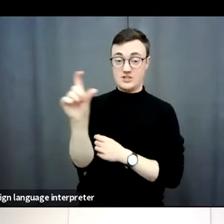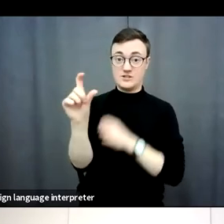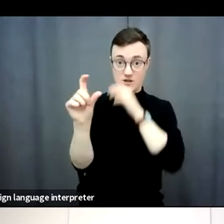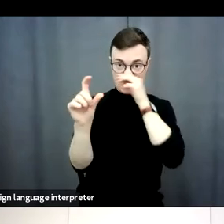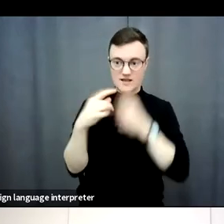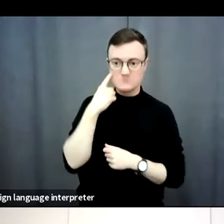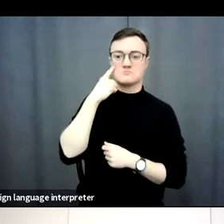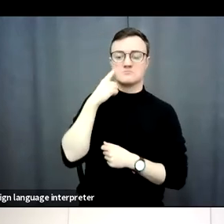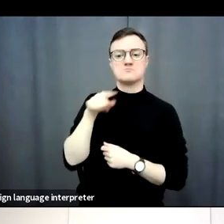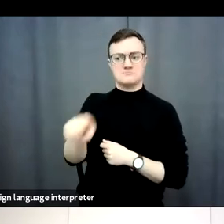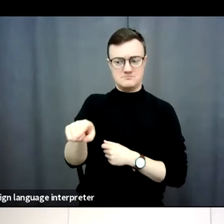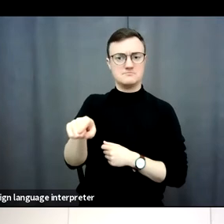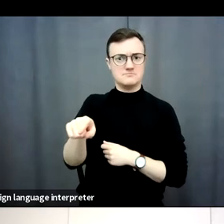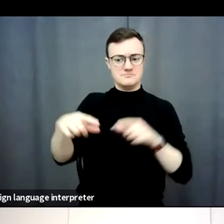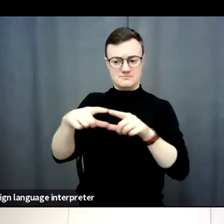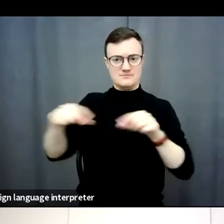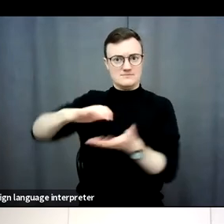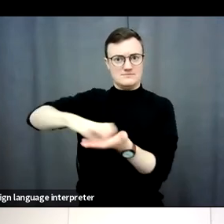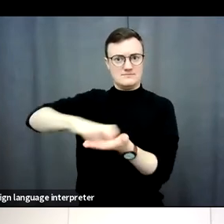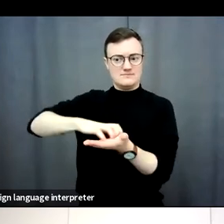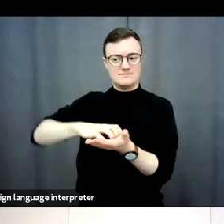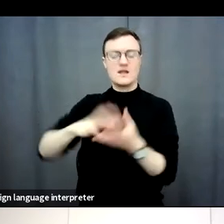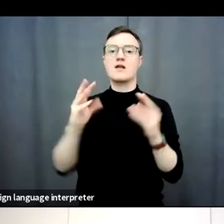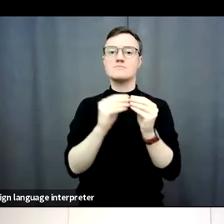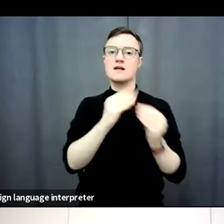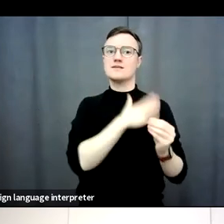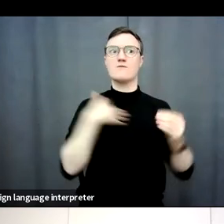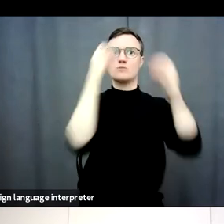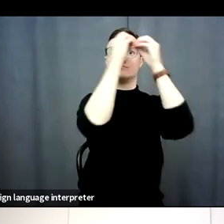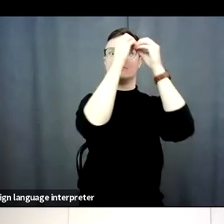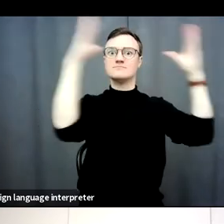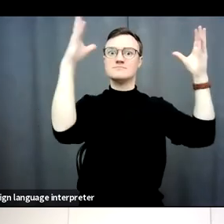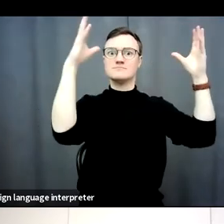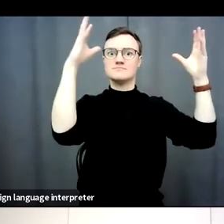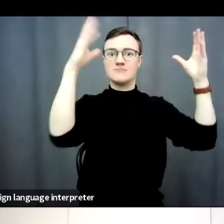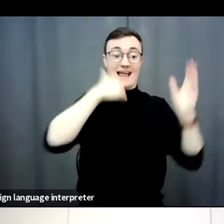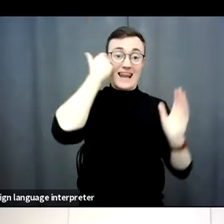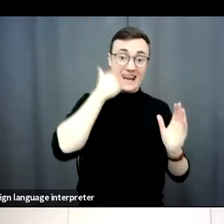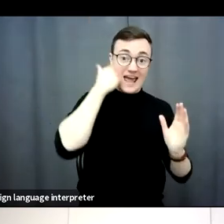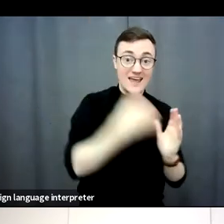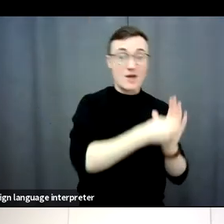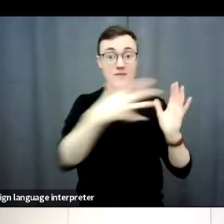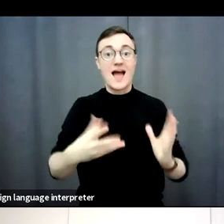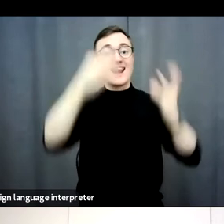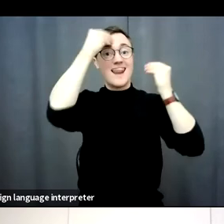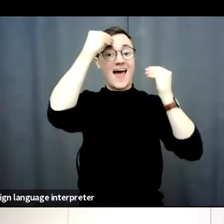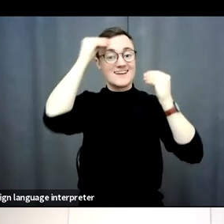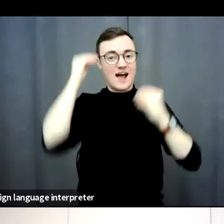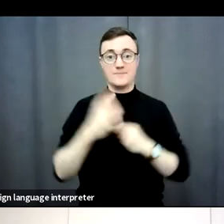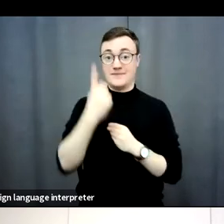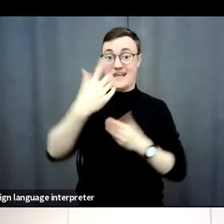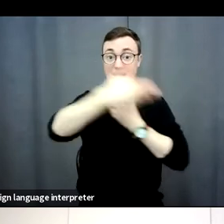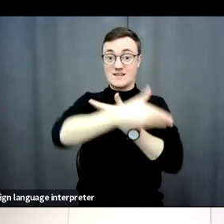vision of learning by playing. A prototype of a box containing Braille bricks and base